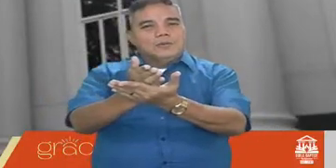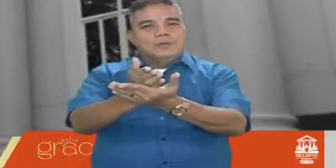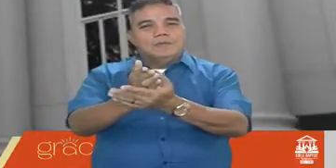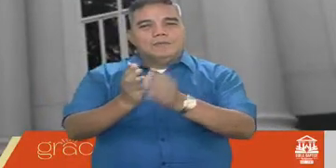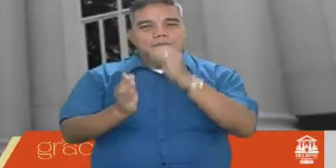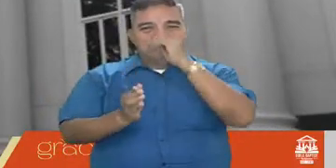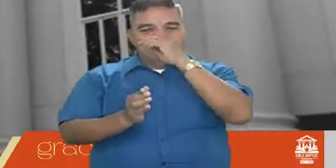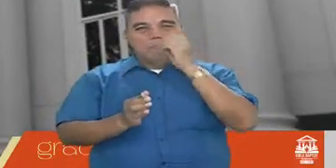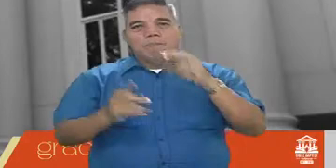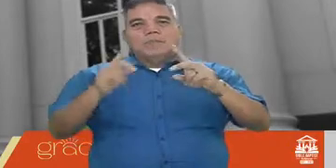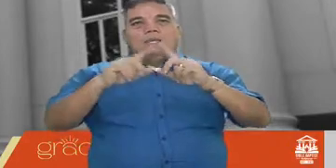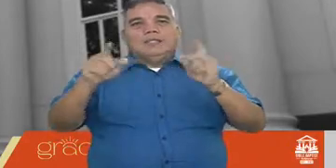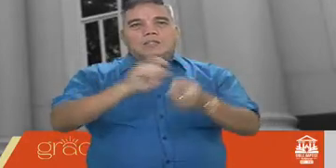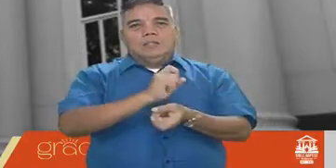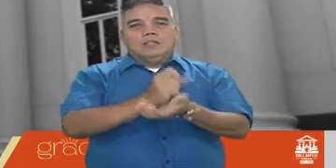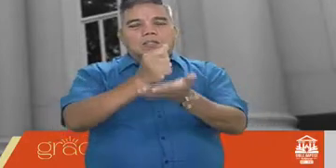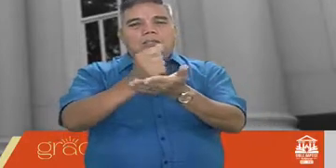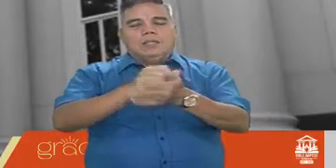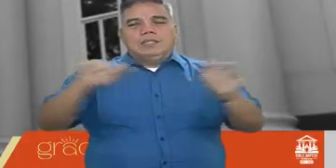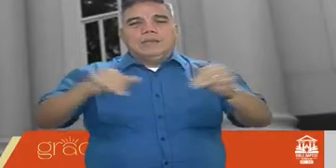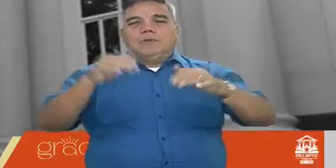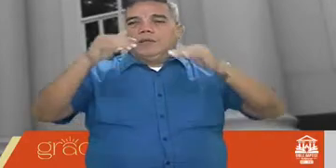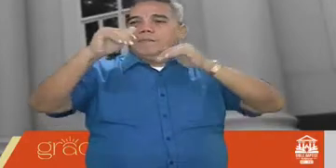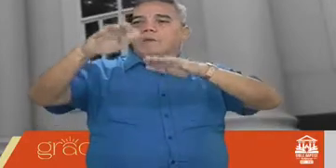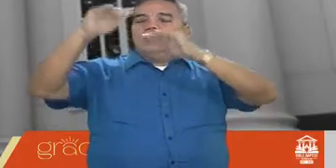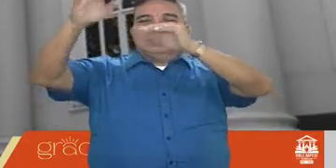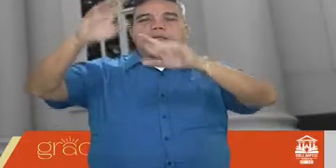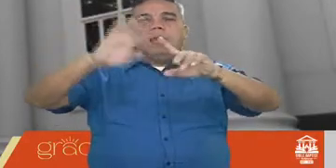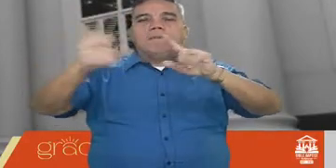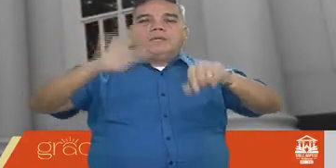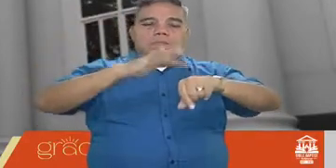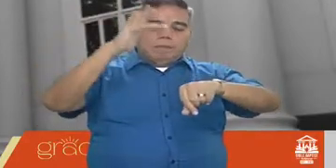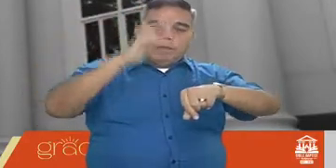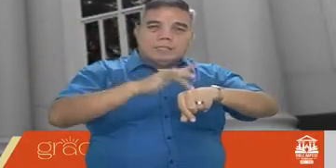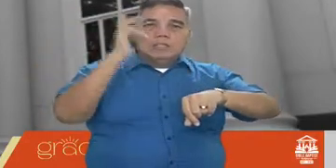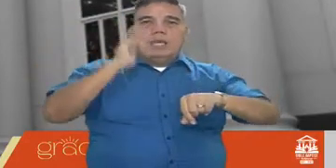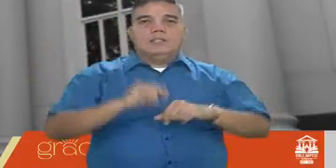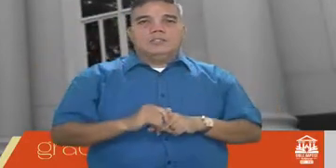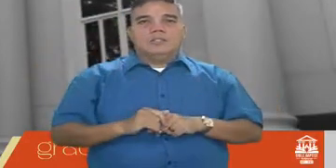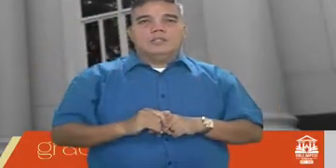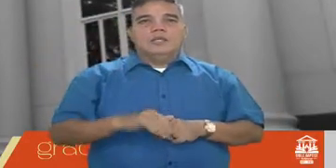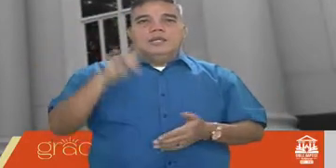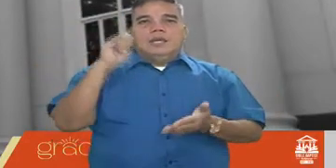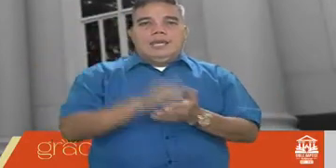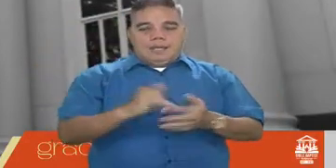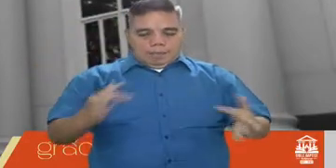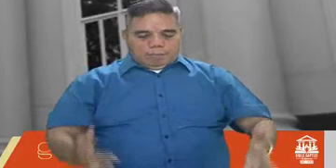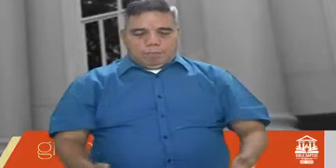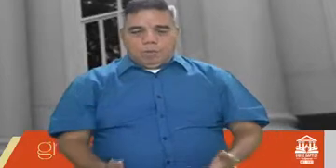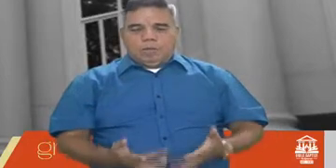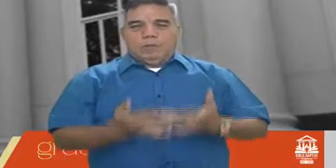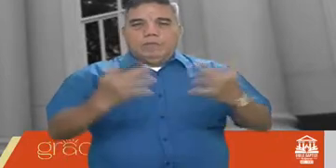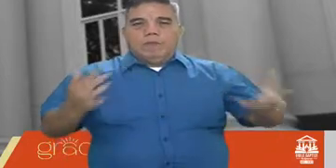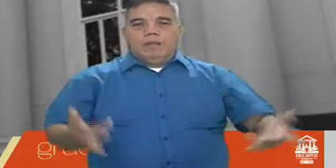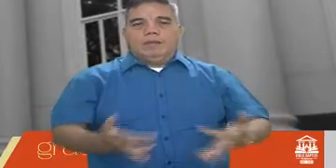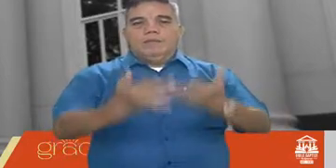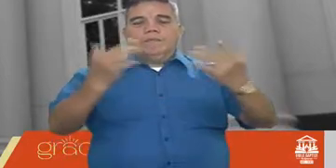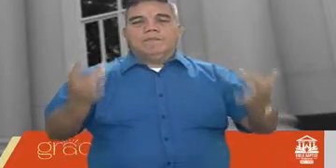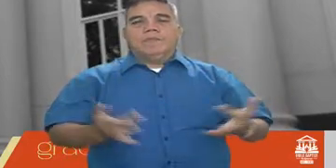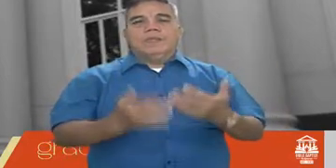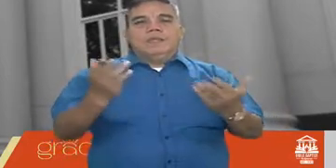mount. This is referring to Mount Sinai that might be touched and that burned with fire. Mount